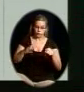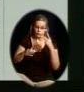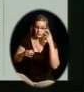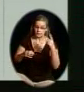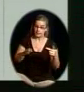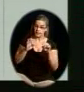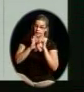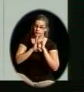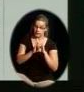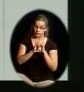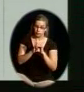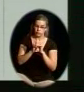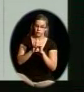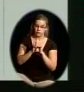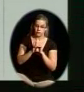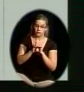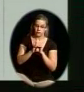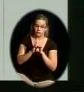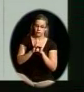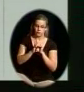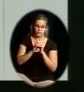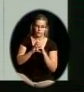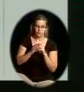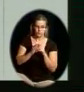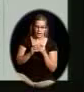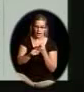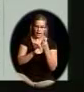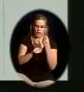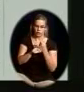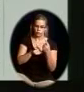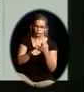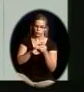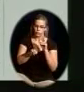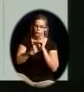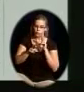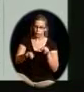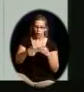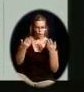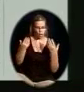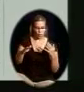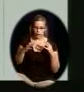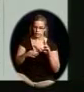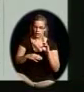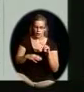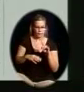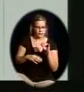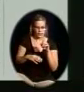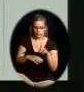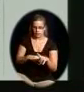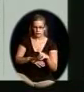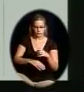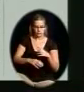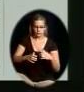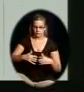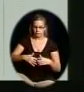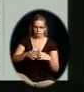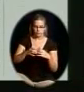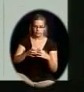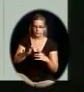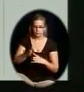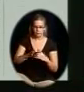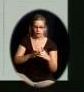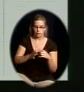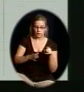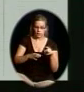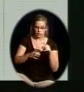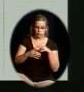is an example of an annual report that's already been updated and developed. This report